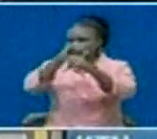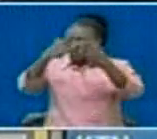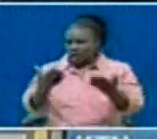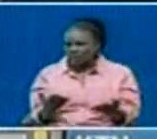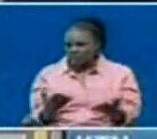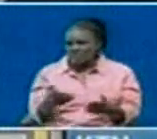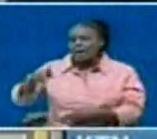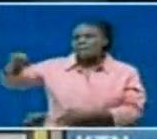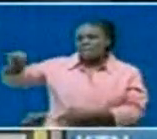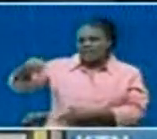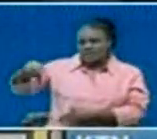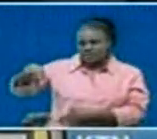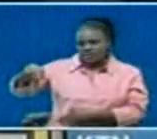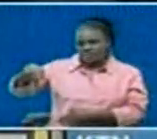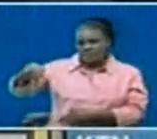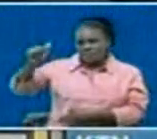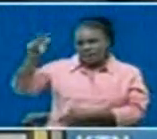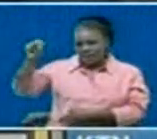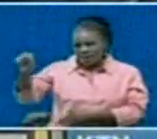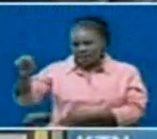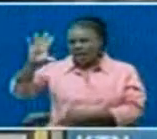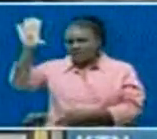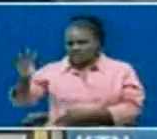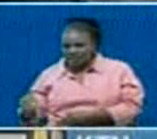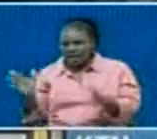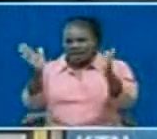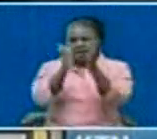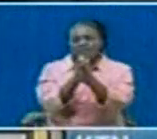Africa Network and